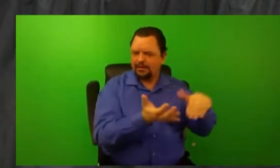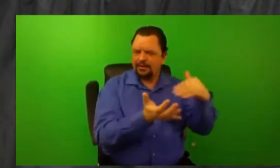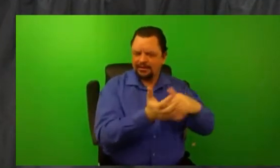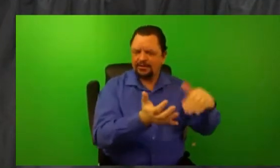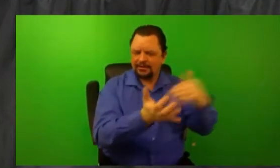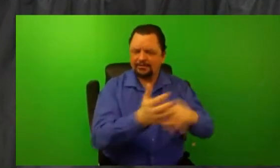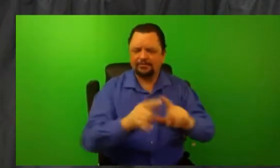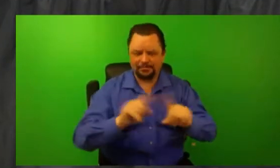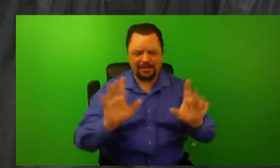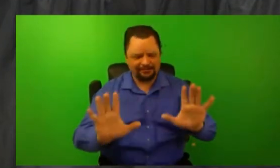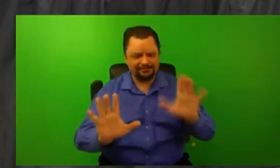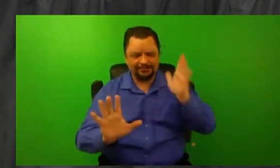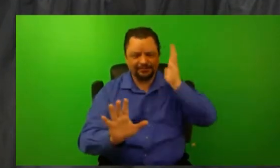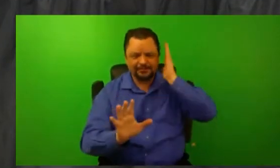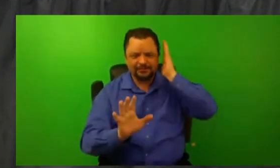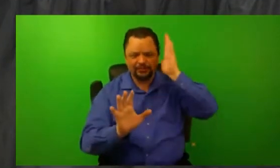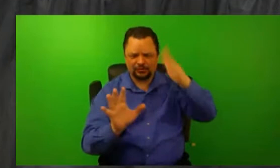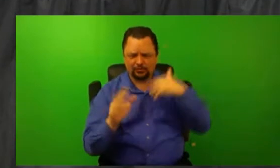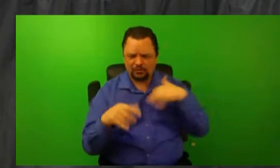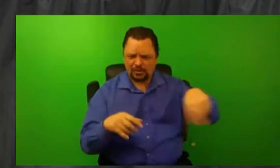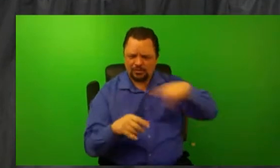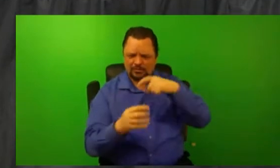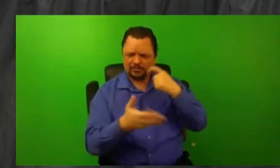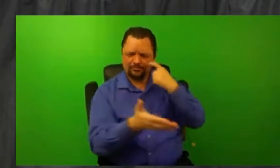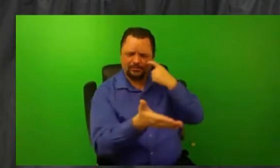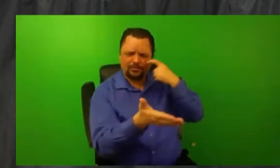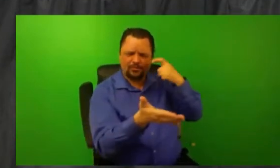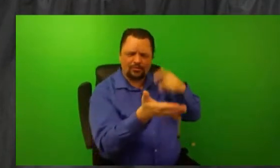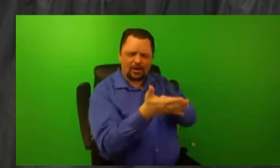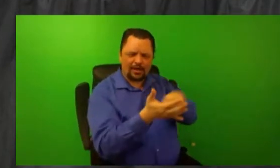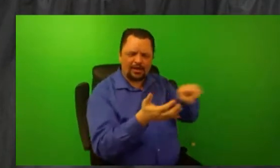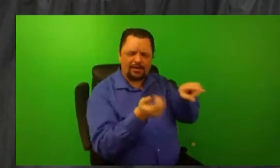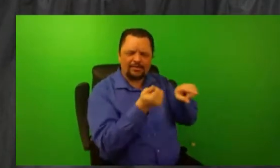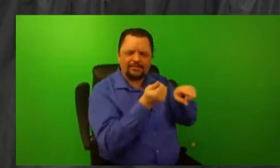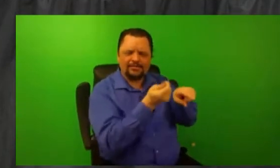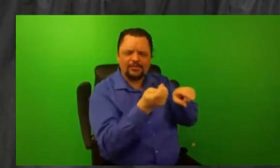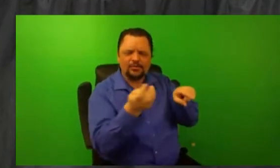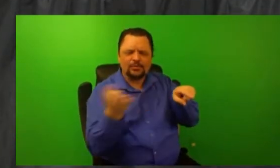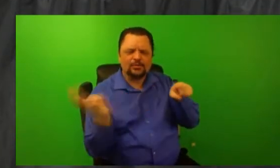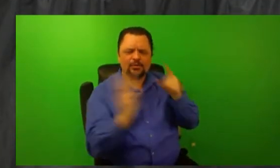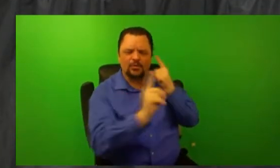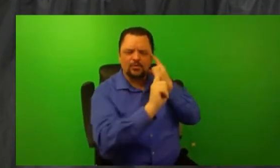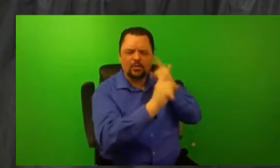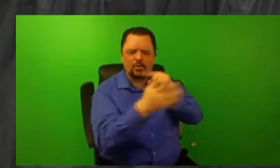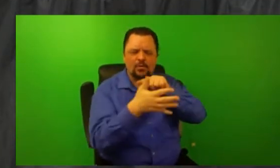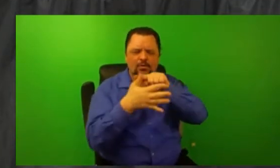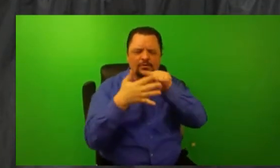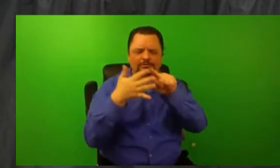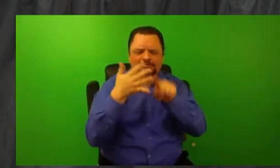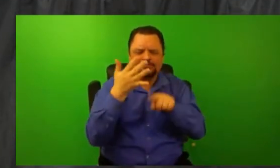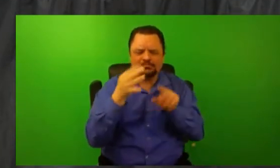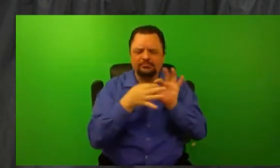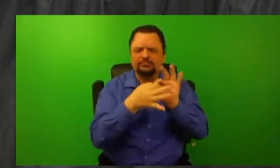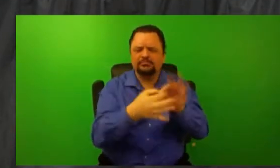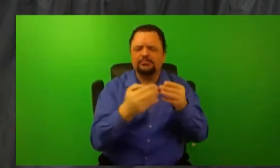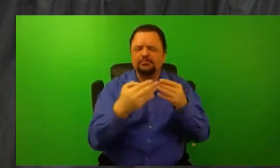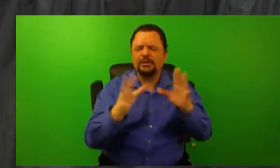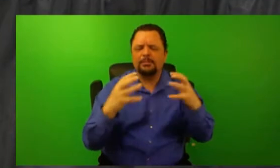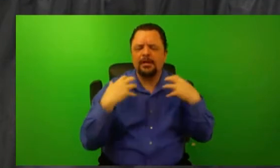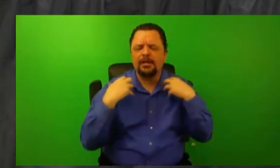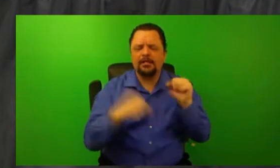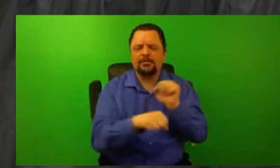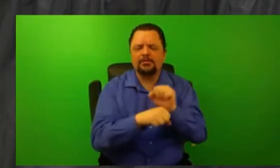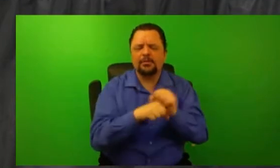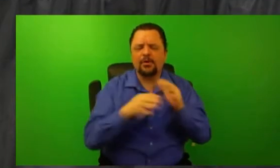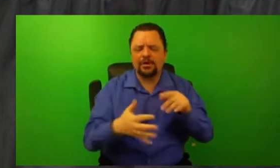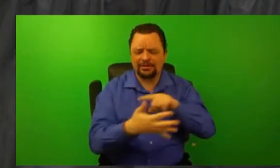to be able to recognize a number of our public health staff individually for the very excellent work that they've done on behalf of